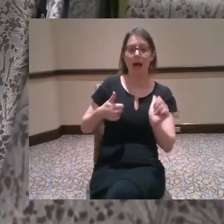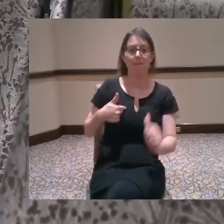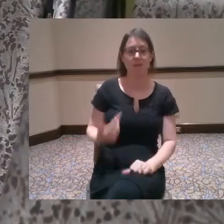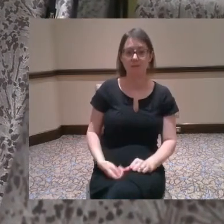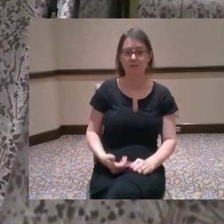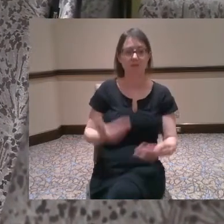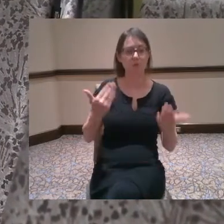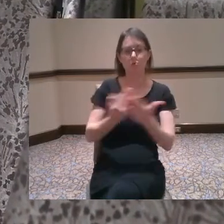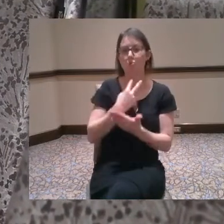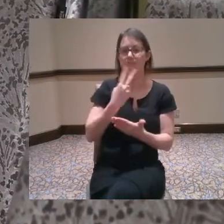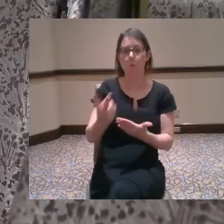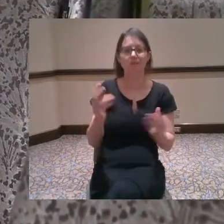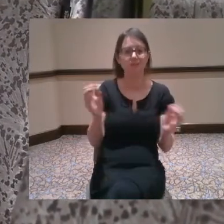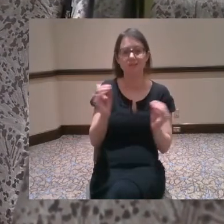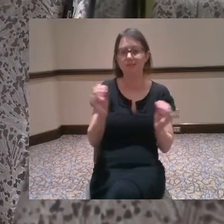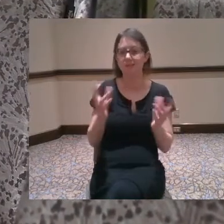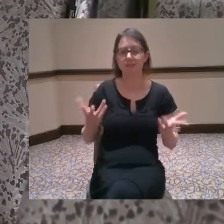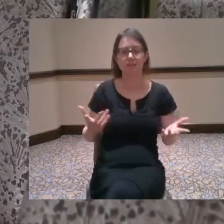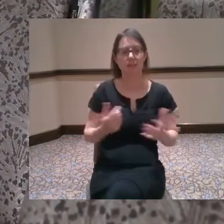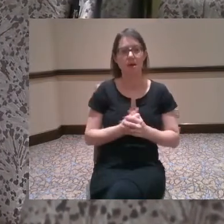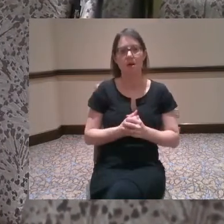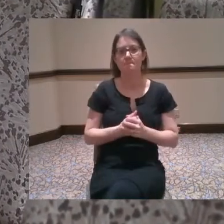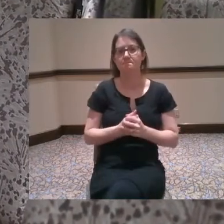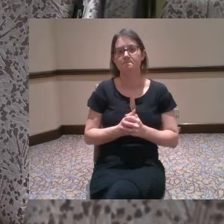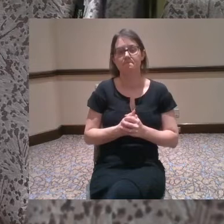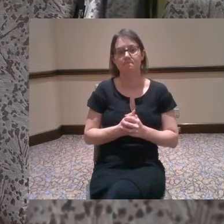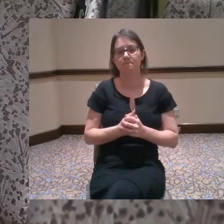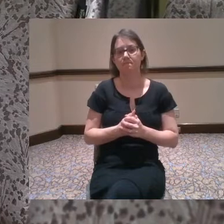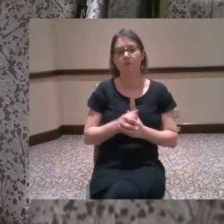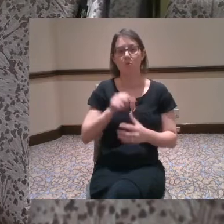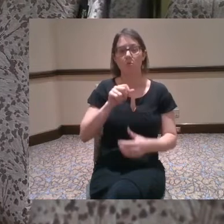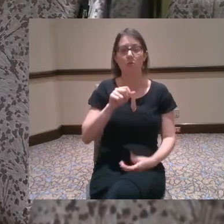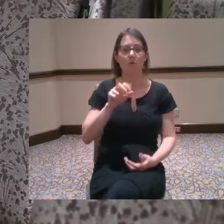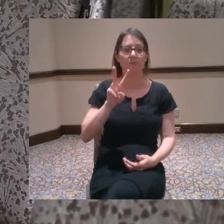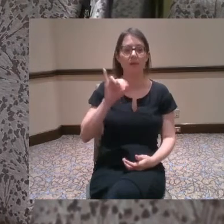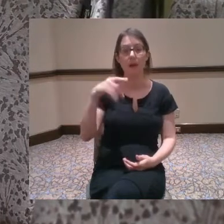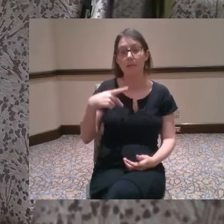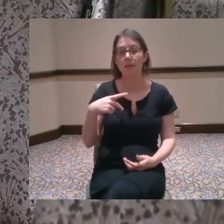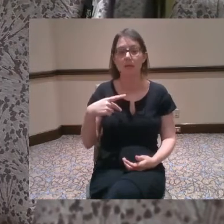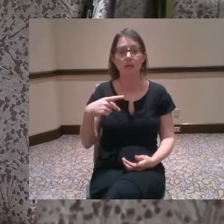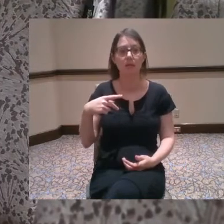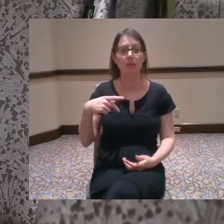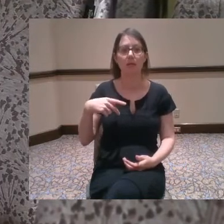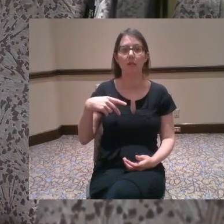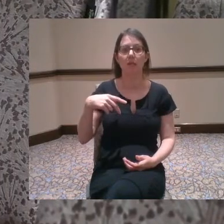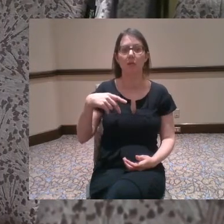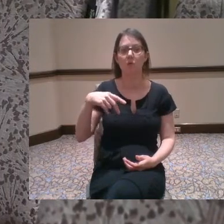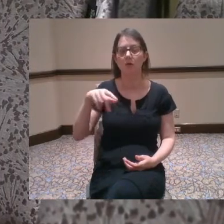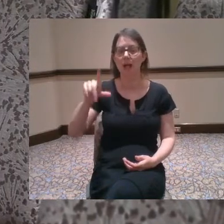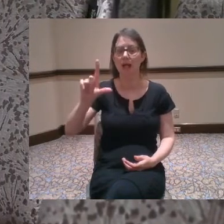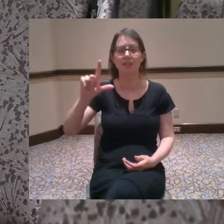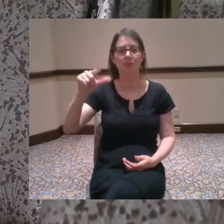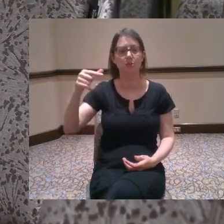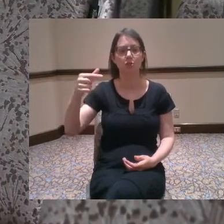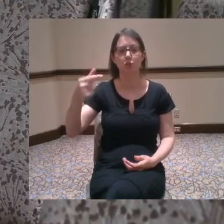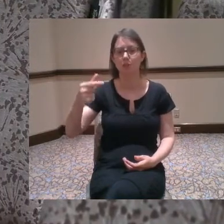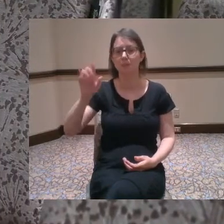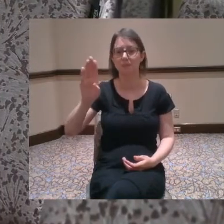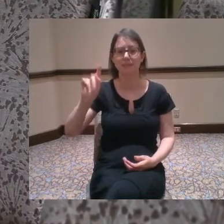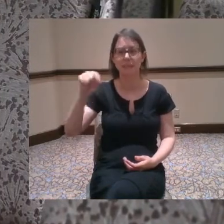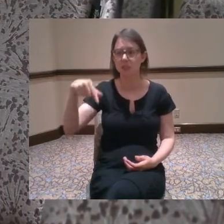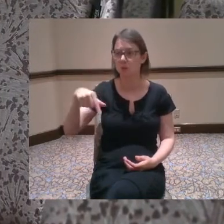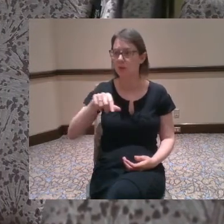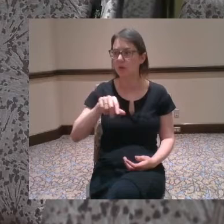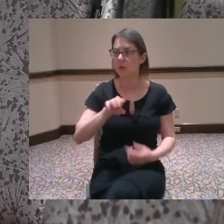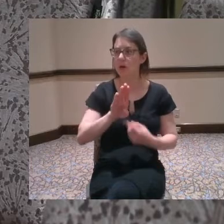new voices. There are no BIPOC or LGBTQ people who have voices,